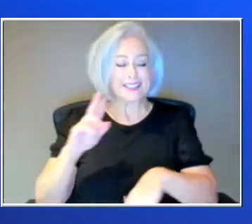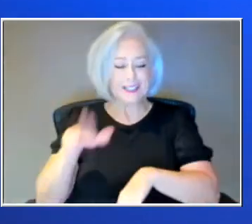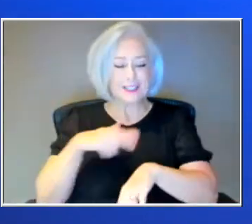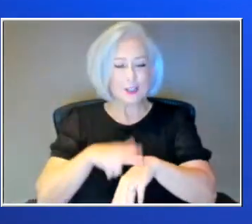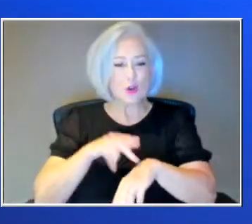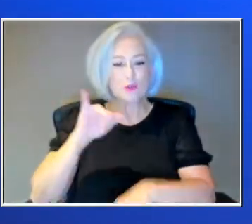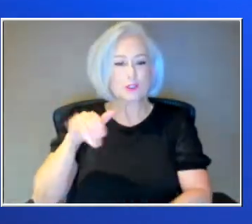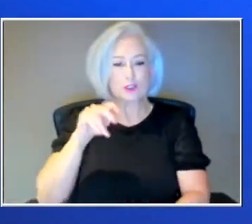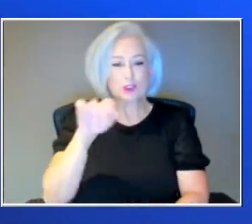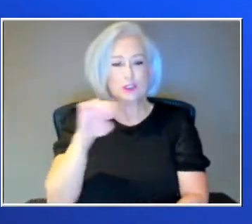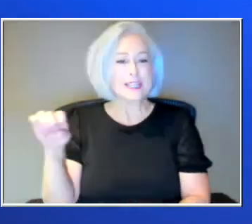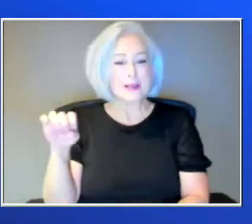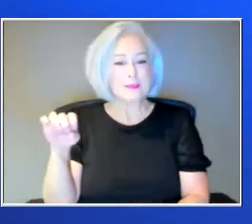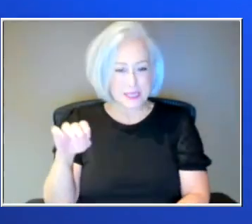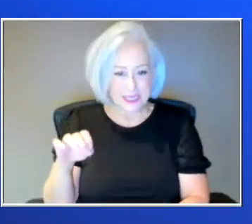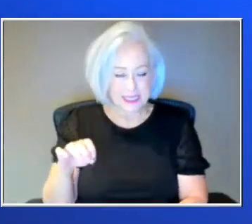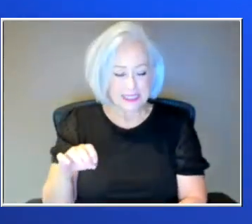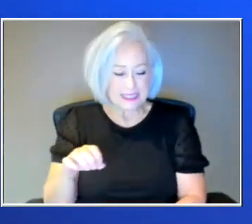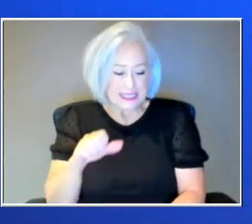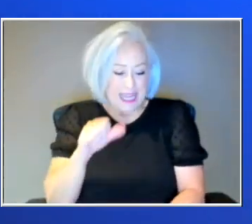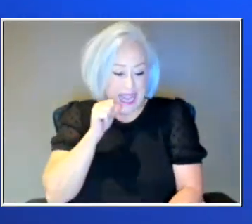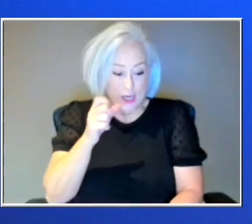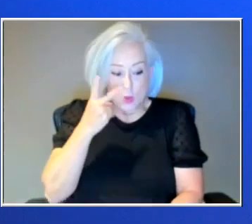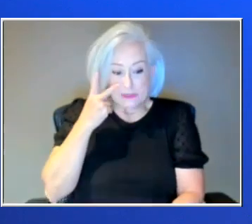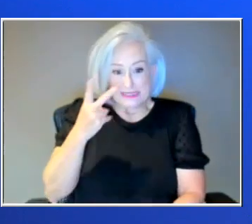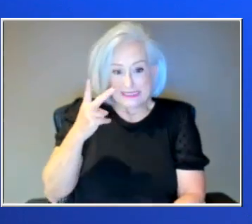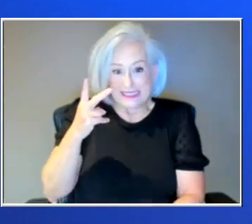I don't see her very often,